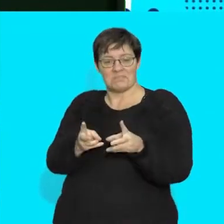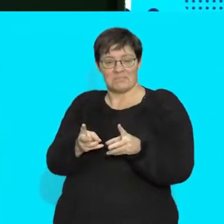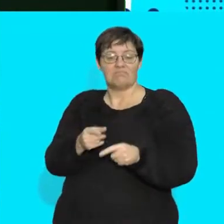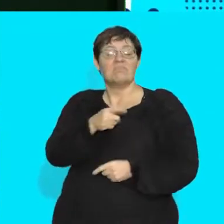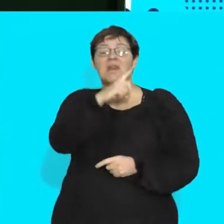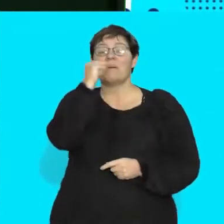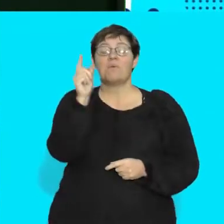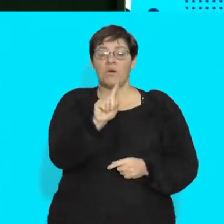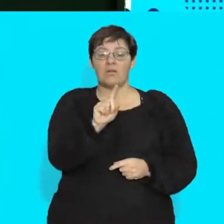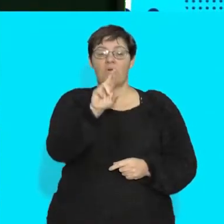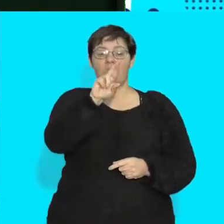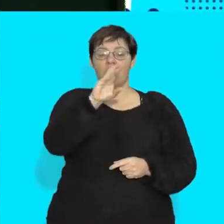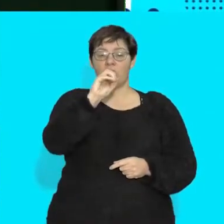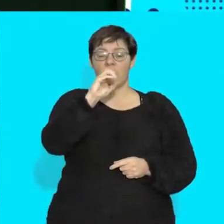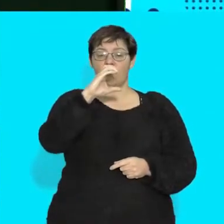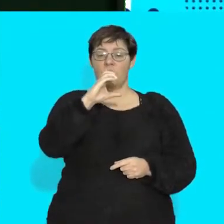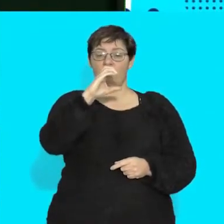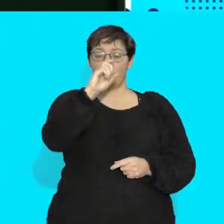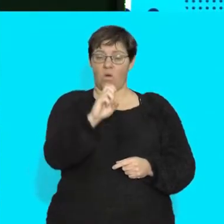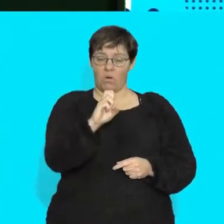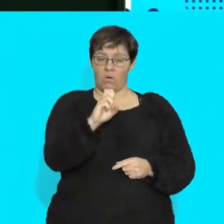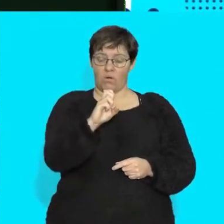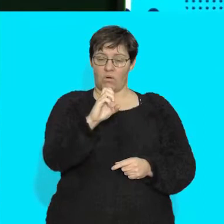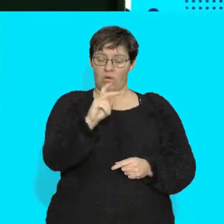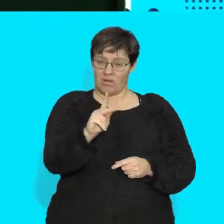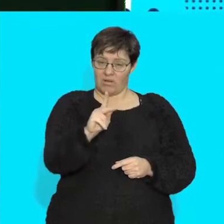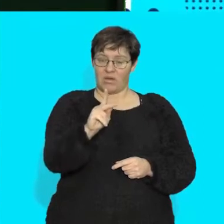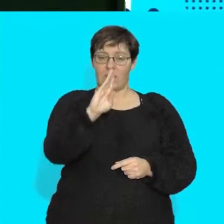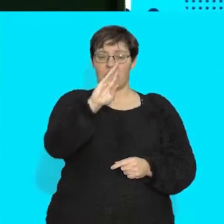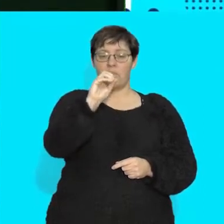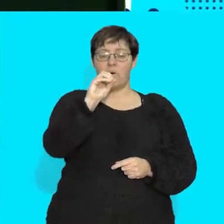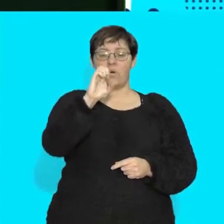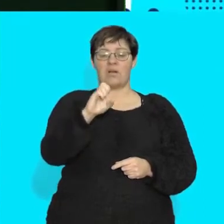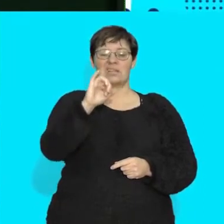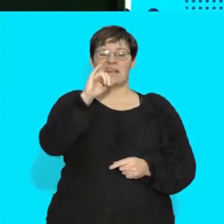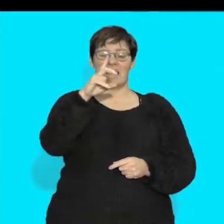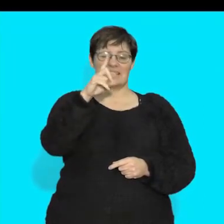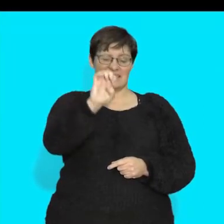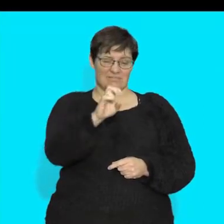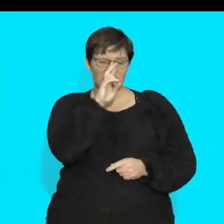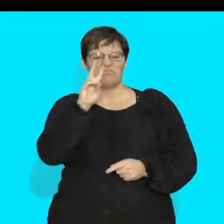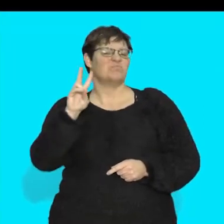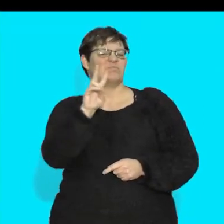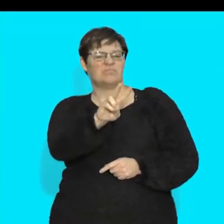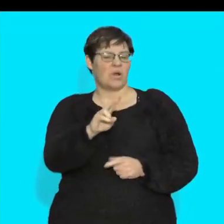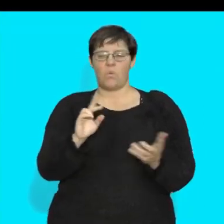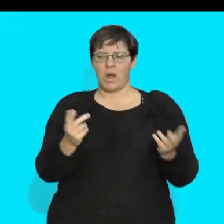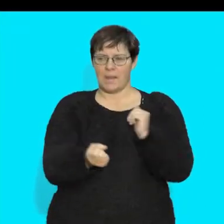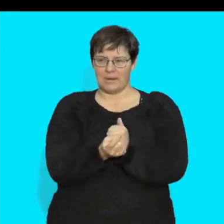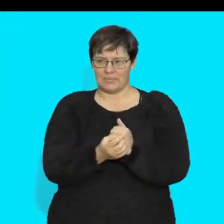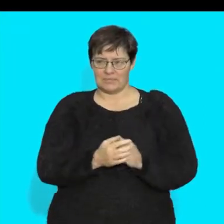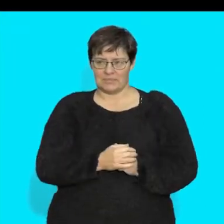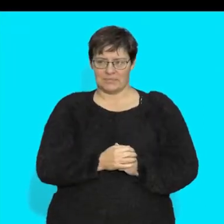We call that rock bauxite, and it is aluminium oxide. Let's just go and have a look at exactly what's happening